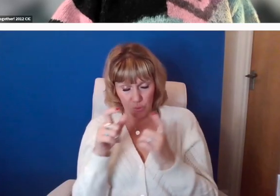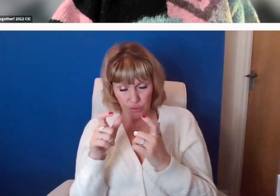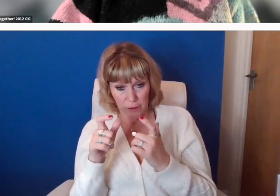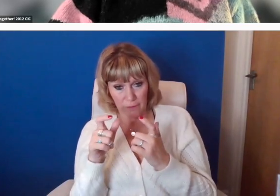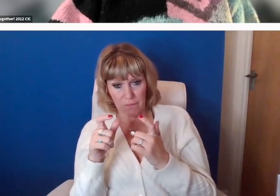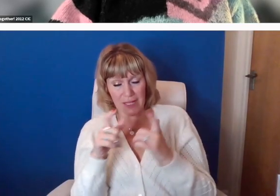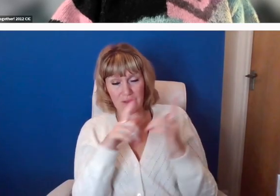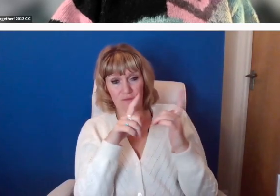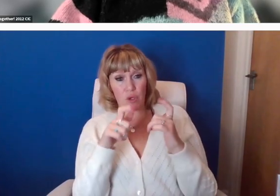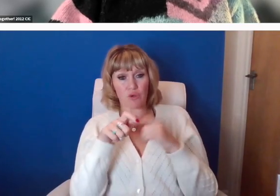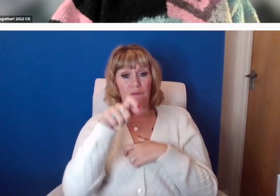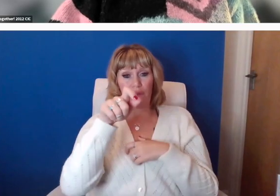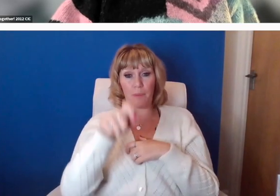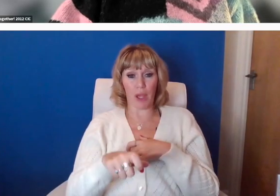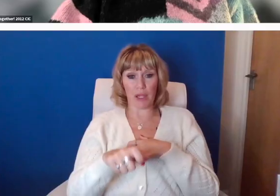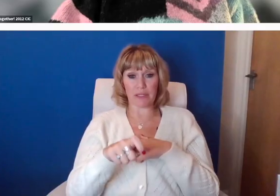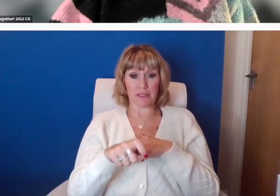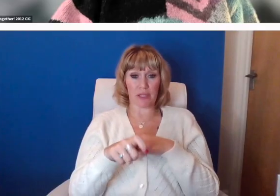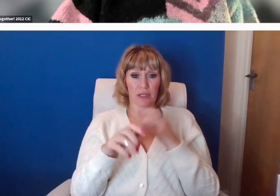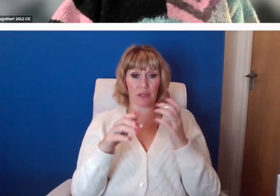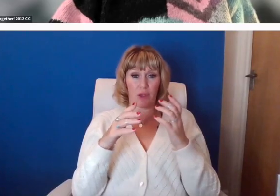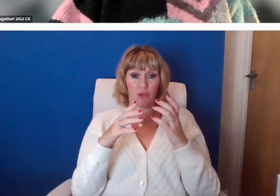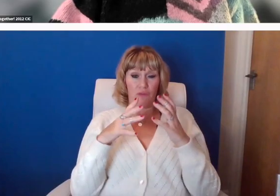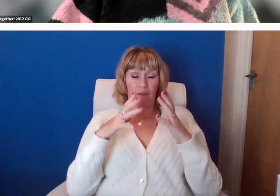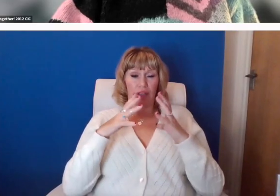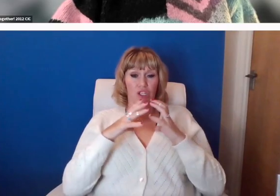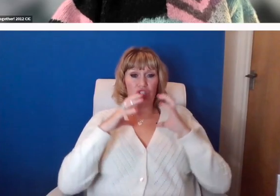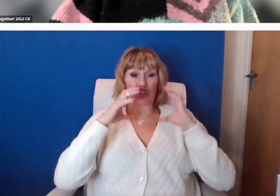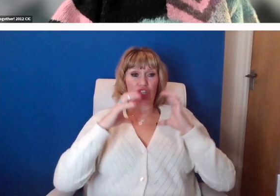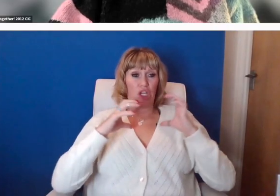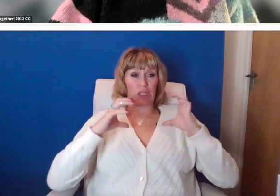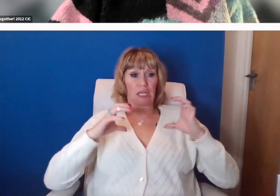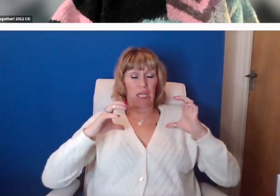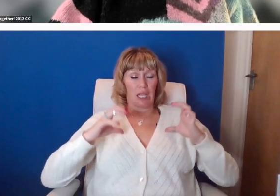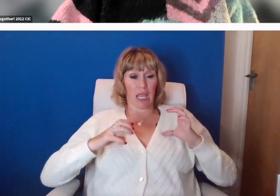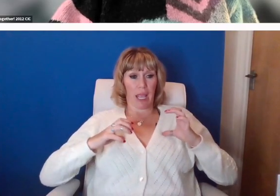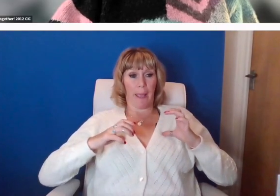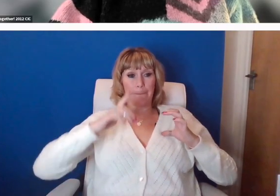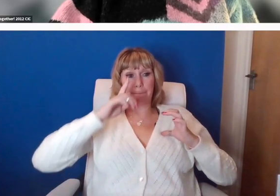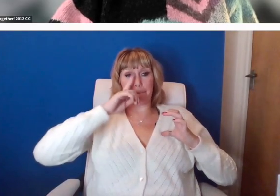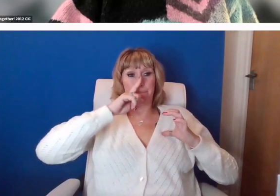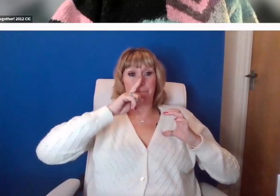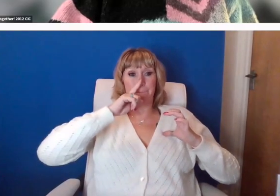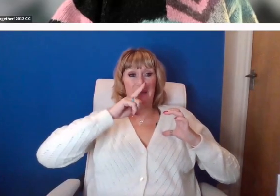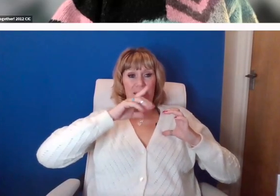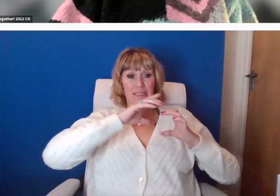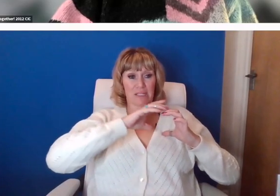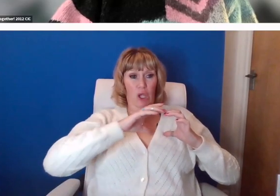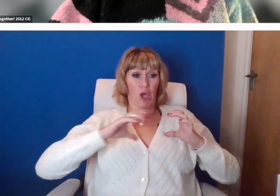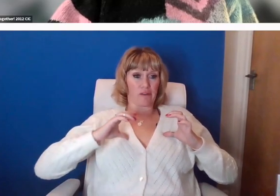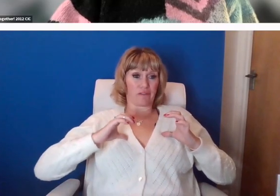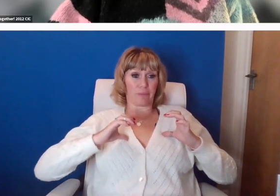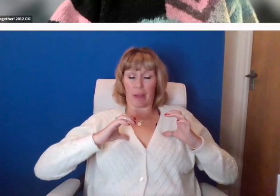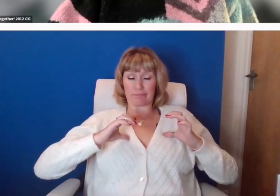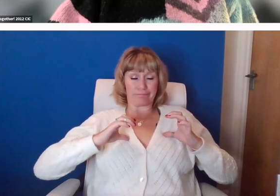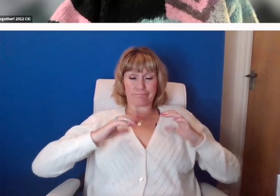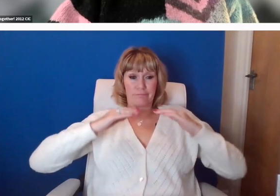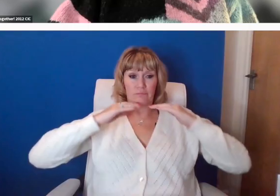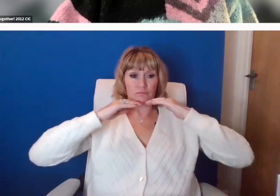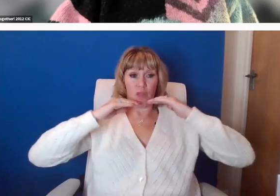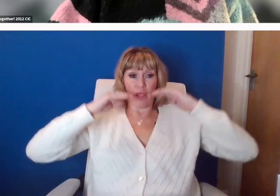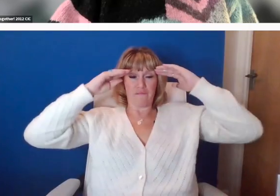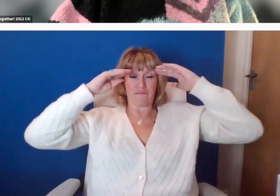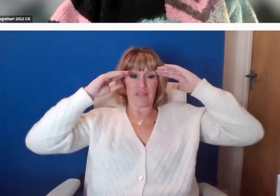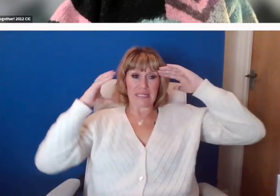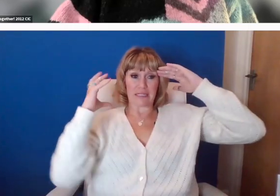photograph of a person wearing a very chunky, bright pink knitted scarf or jumper covering their entire head and face. Below it, they're